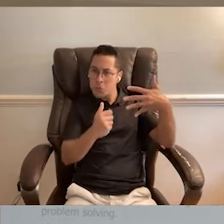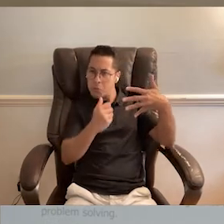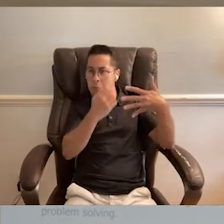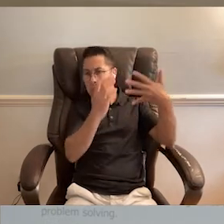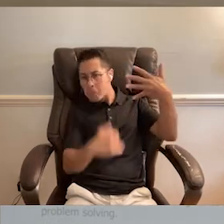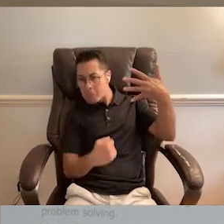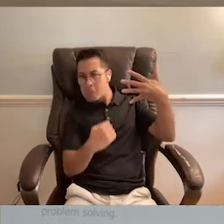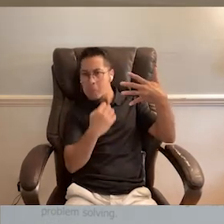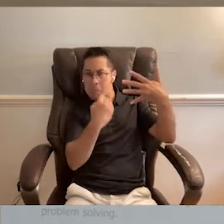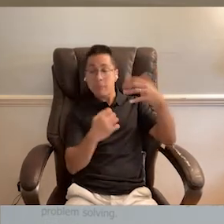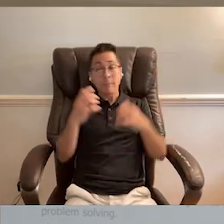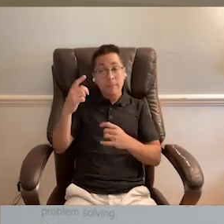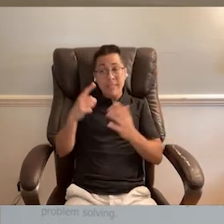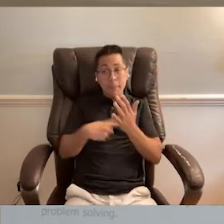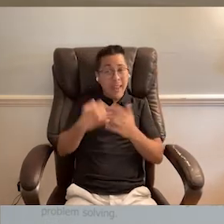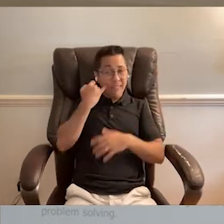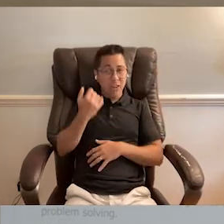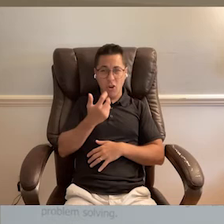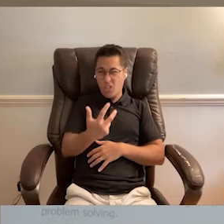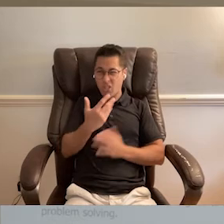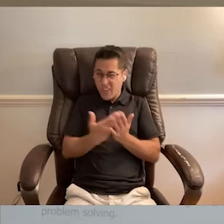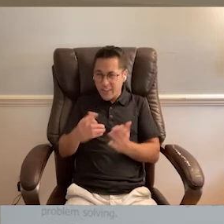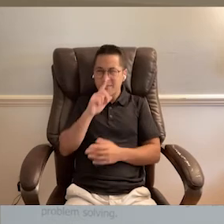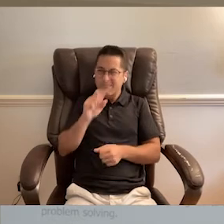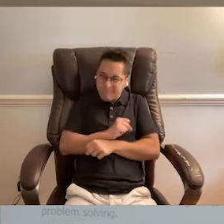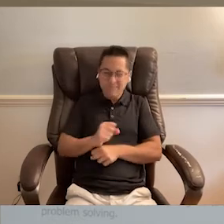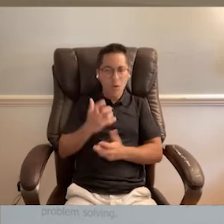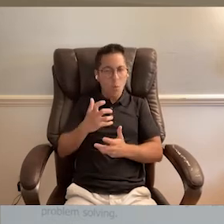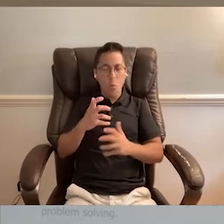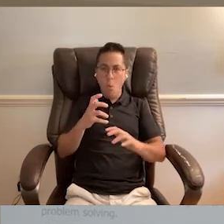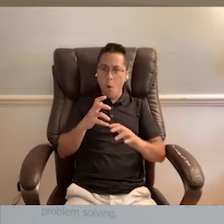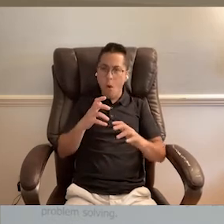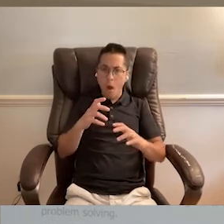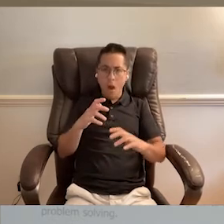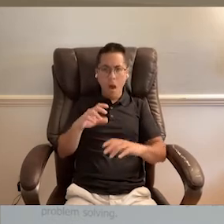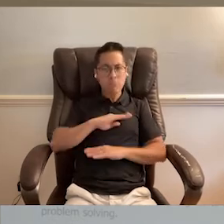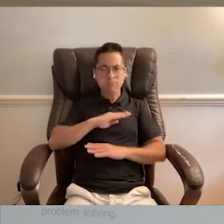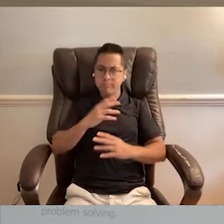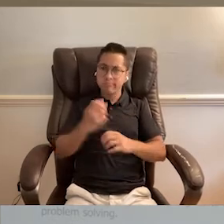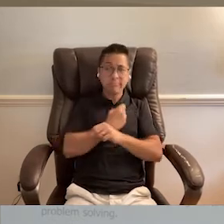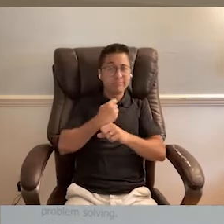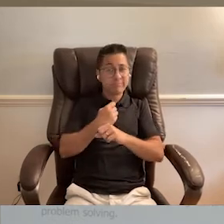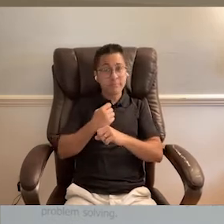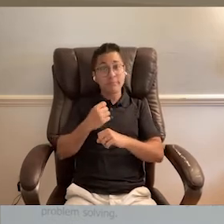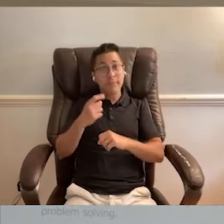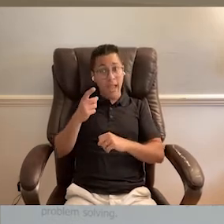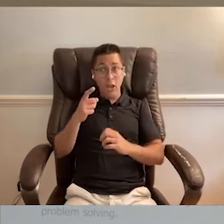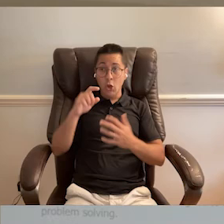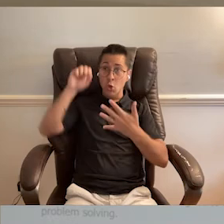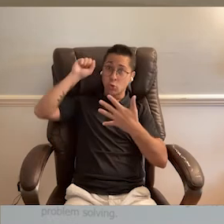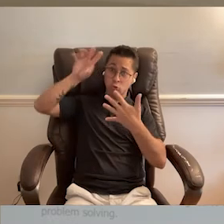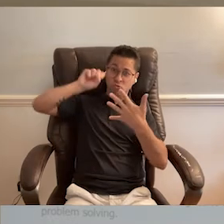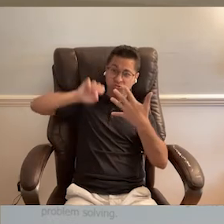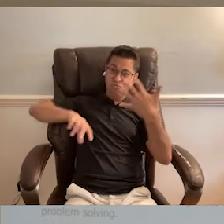3 things that you absolutely want to walk away with and you won't be happy if you don't, and you give them a list of 20 things, they're